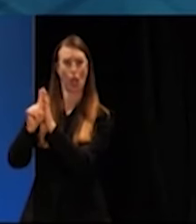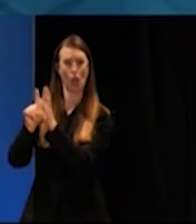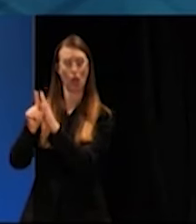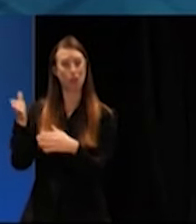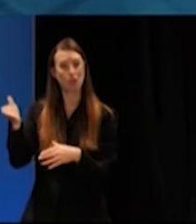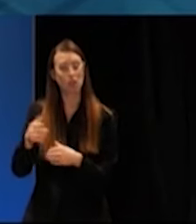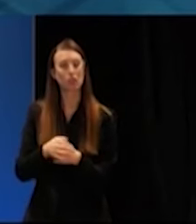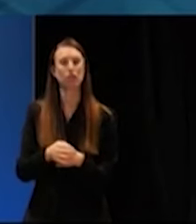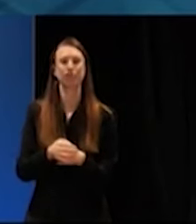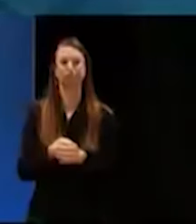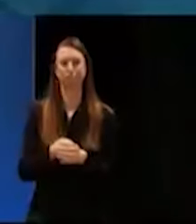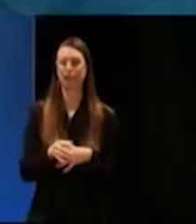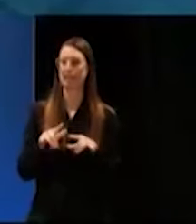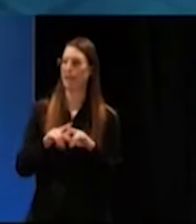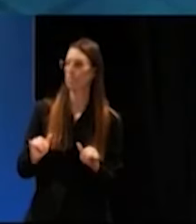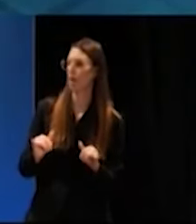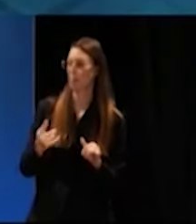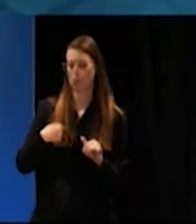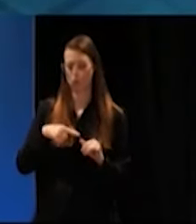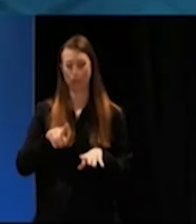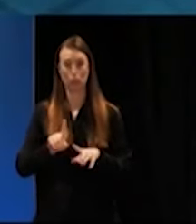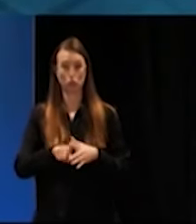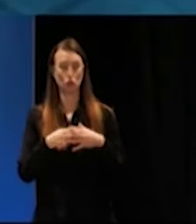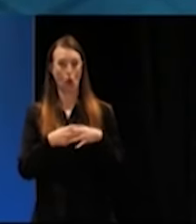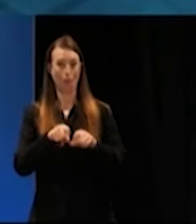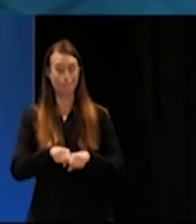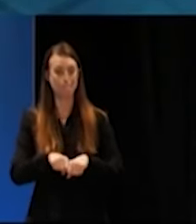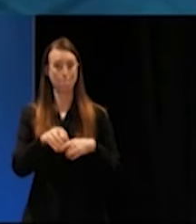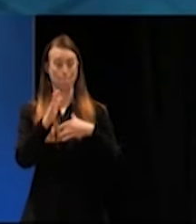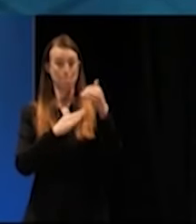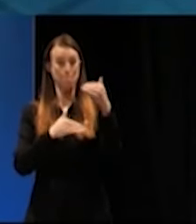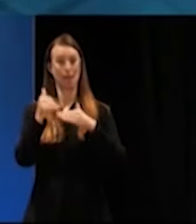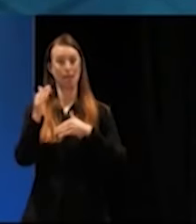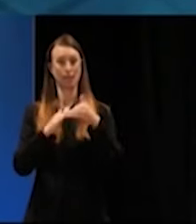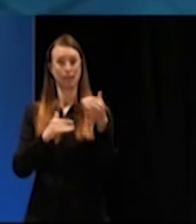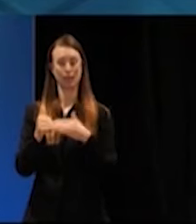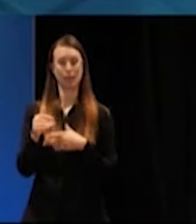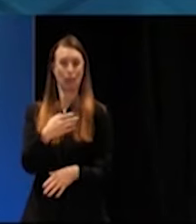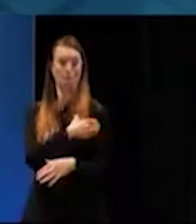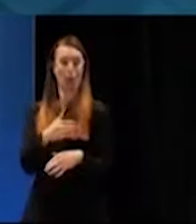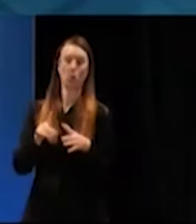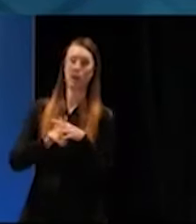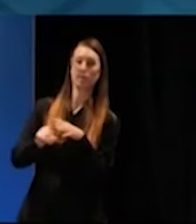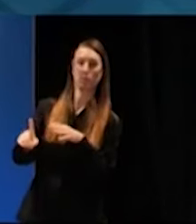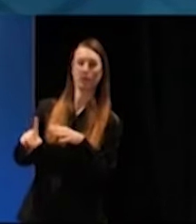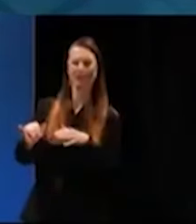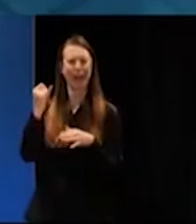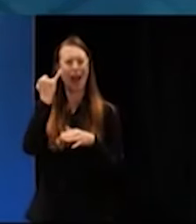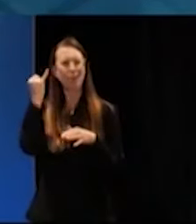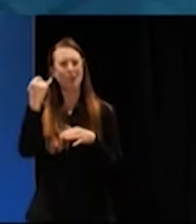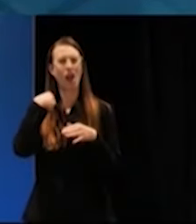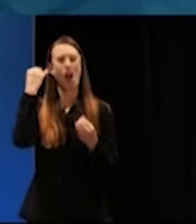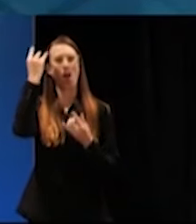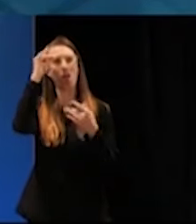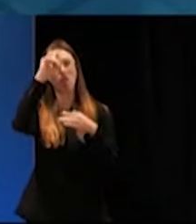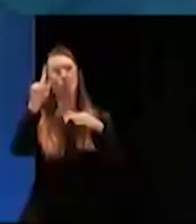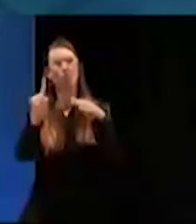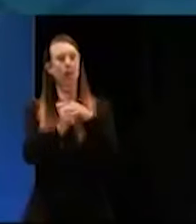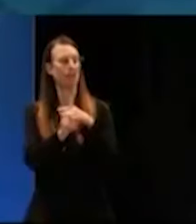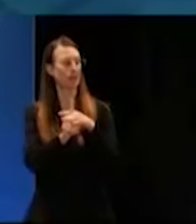we broke ground on the Champlain-Hudson Power Express. This was an idea that came to me when I was during my first climate week. I think I've